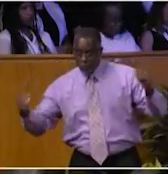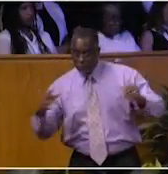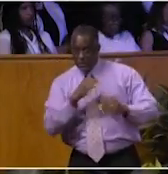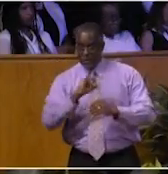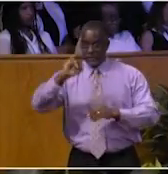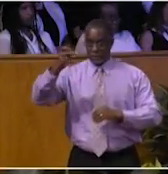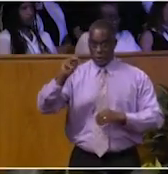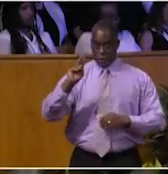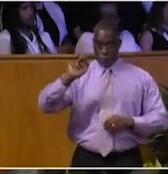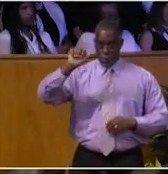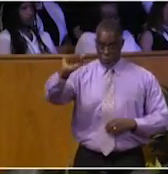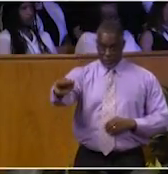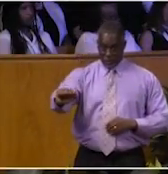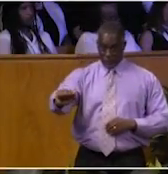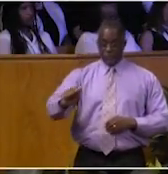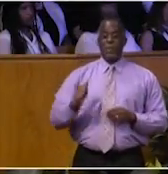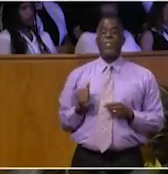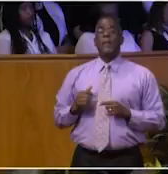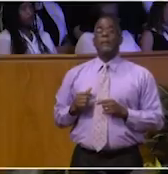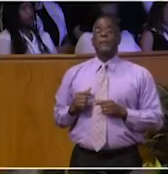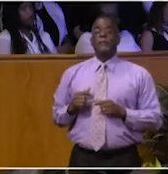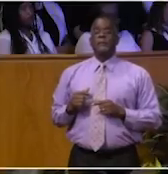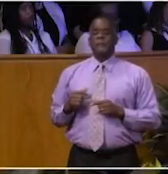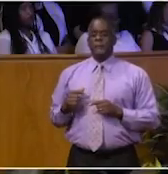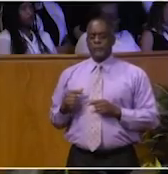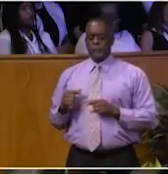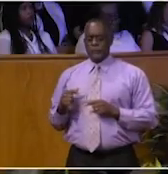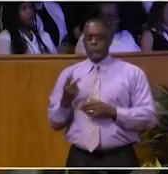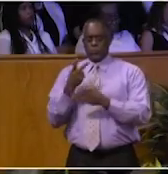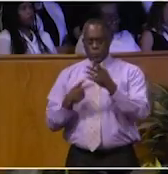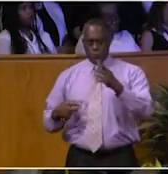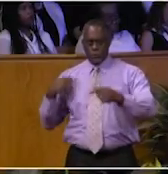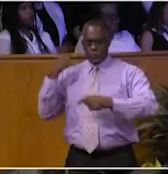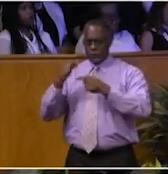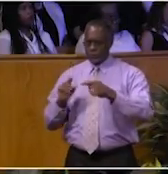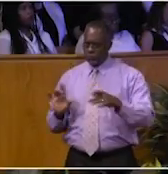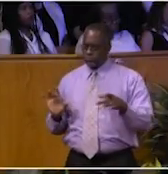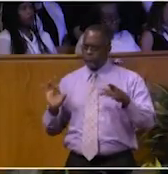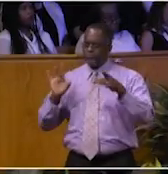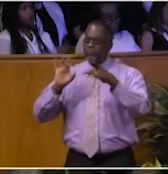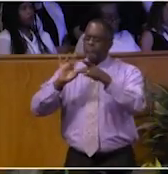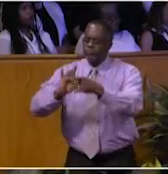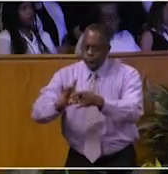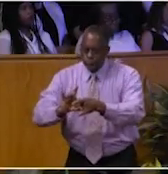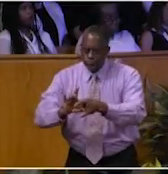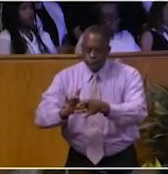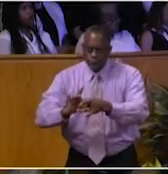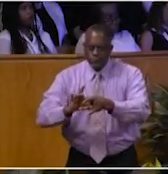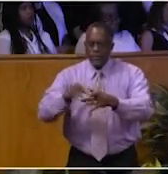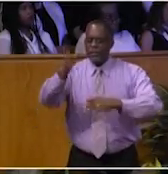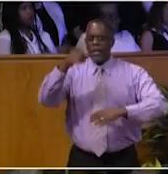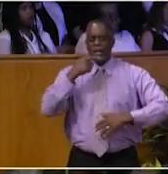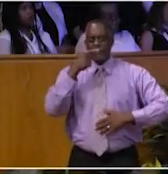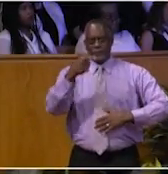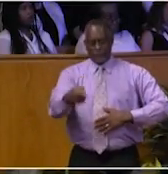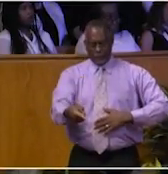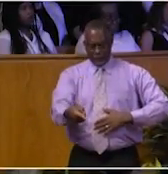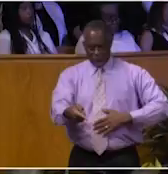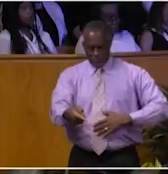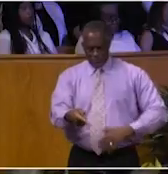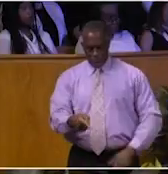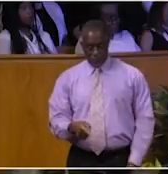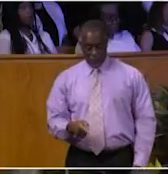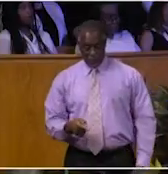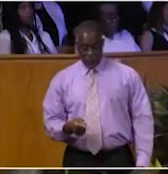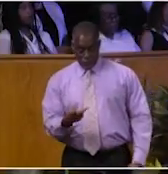Joshua, that intergenerational linkage, and he shared with both of them when he said, "I'll never